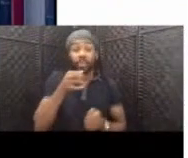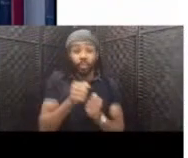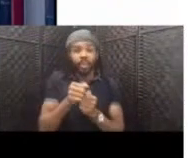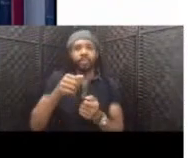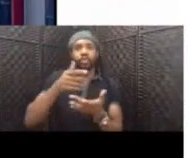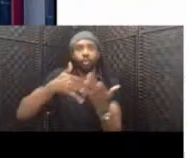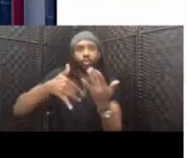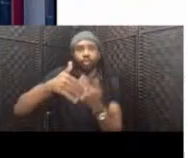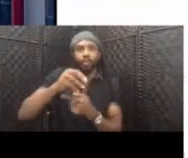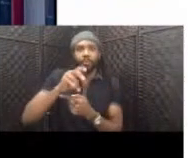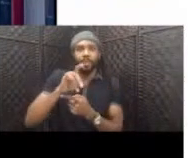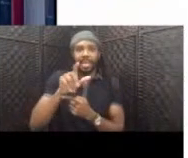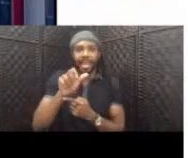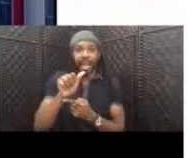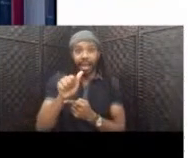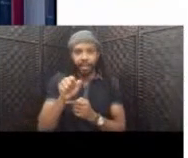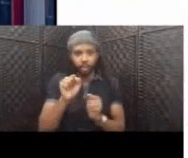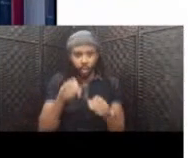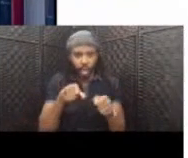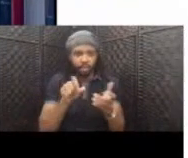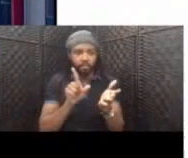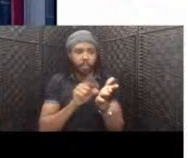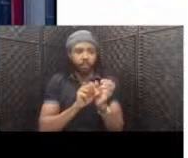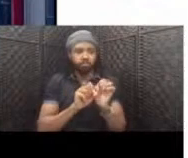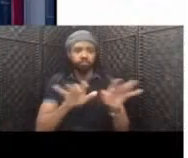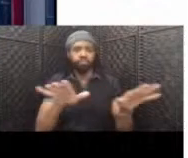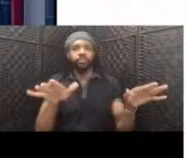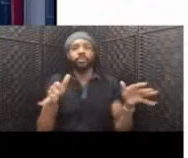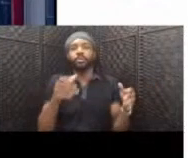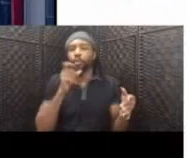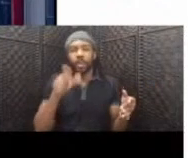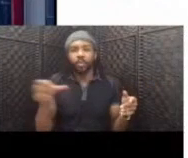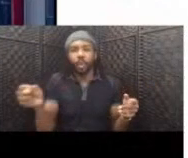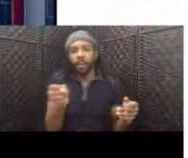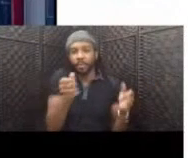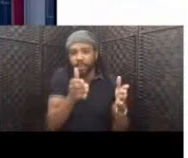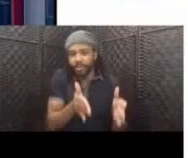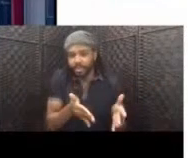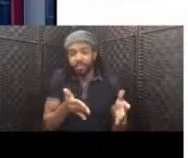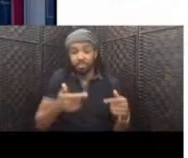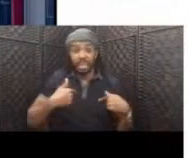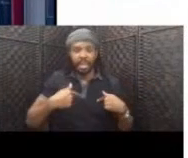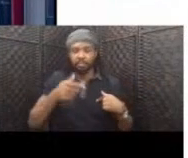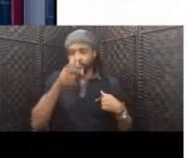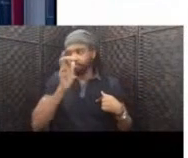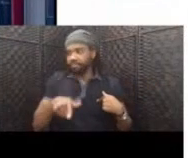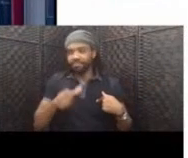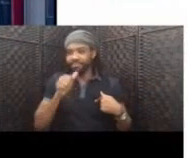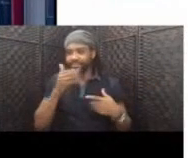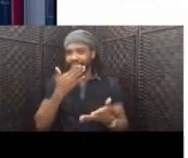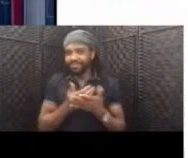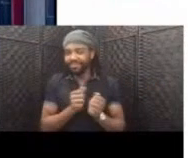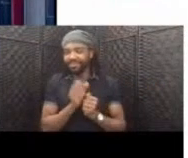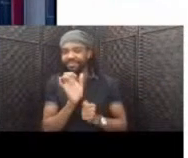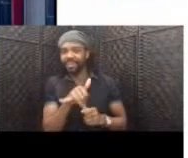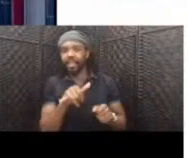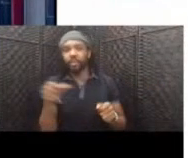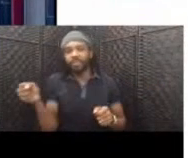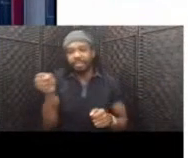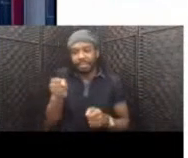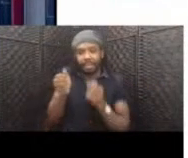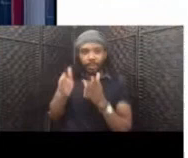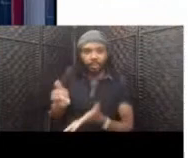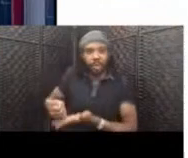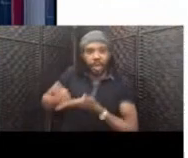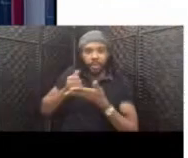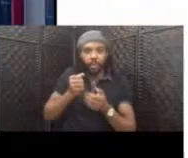marketing, then you probably don't need somebody who's running that for you. I'm not particularly good with that, and so finding people to help me with the social media and